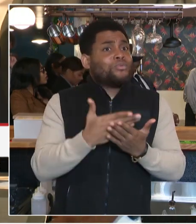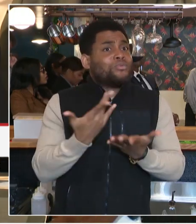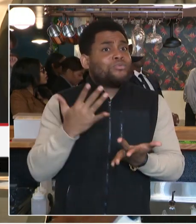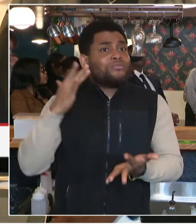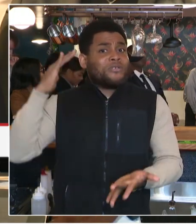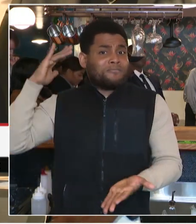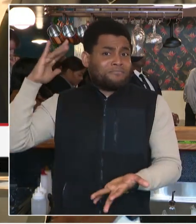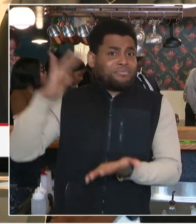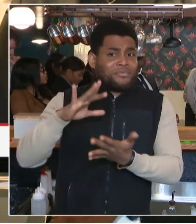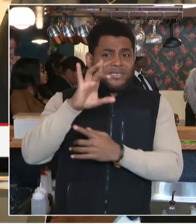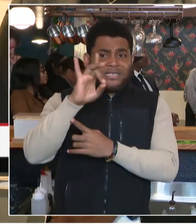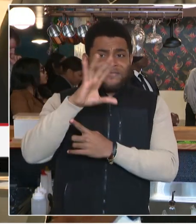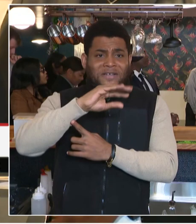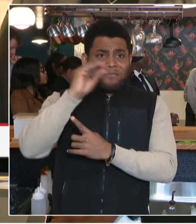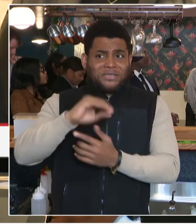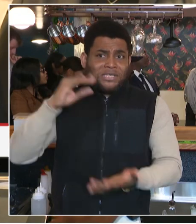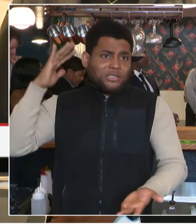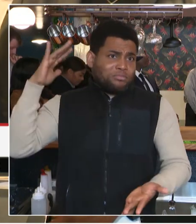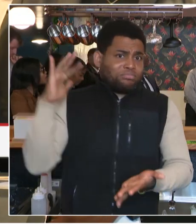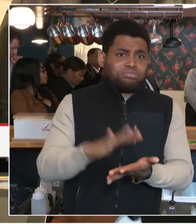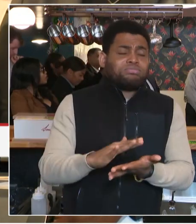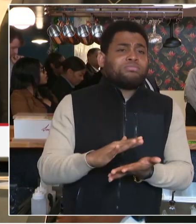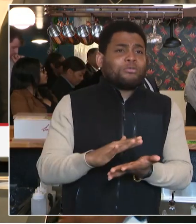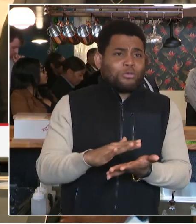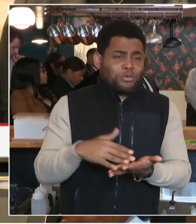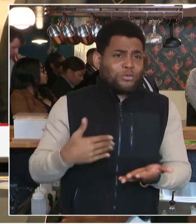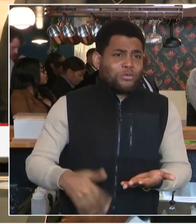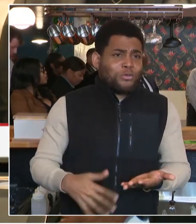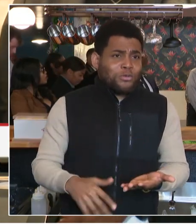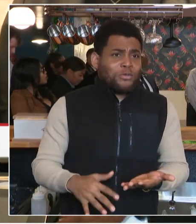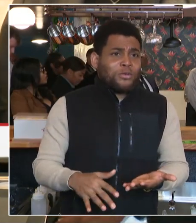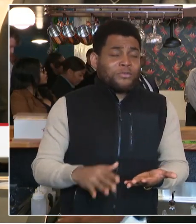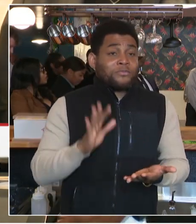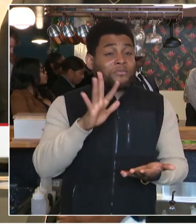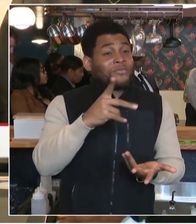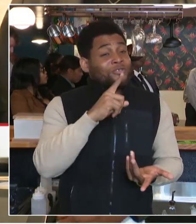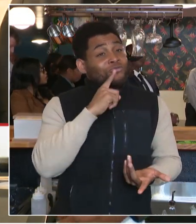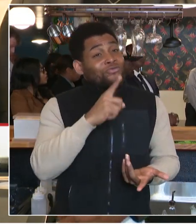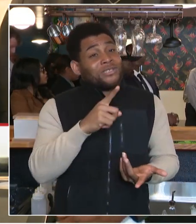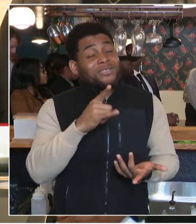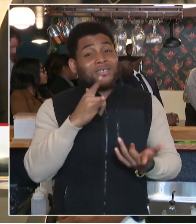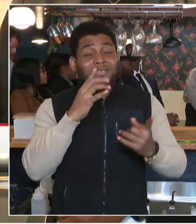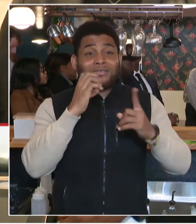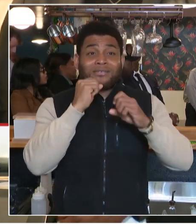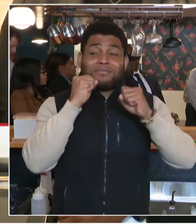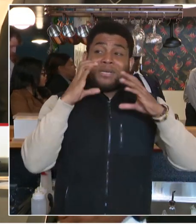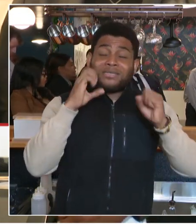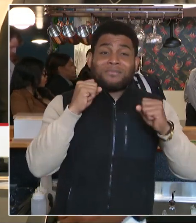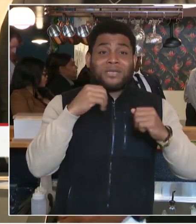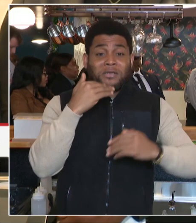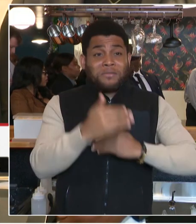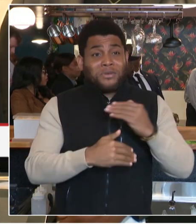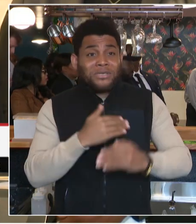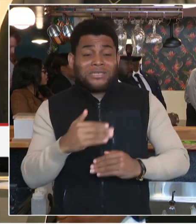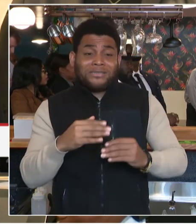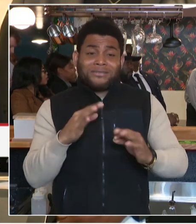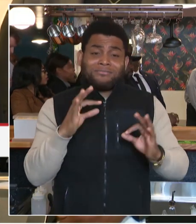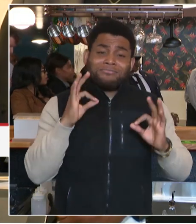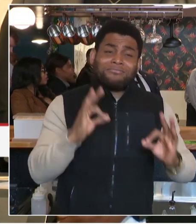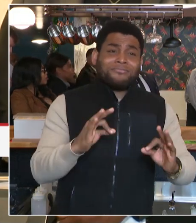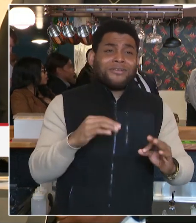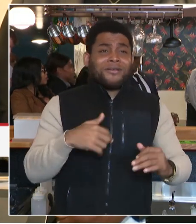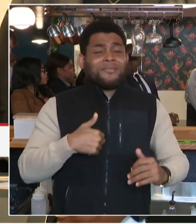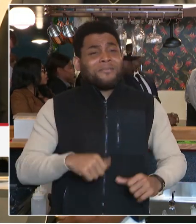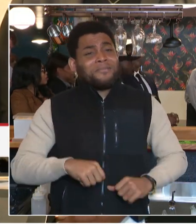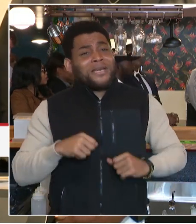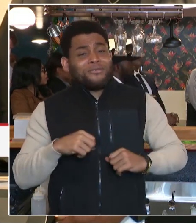85% reduction and a tremendous progress. I'm incredibly proud of how these investments are making a real difference in